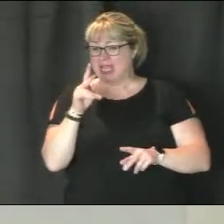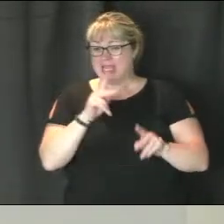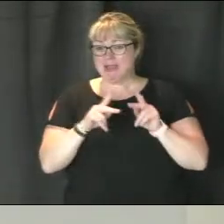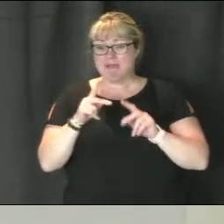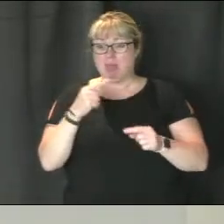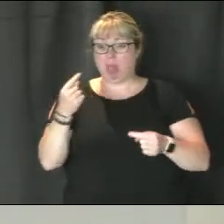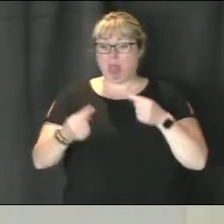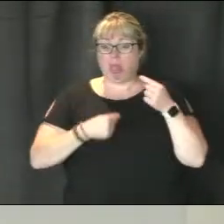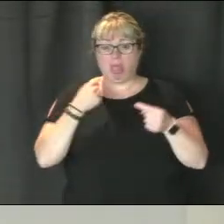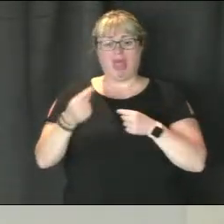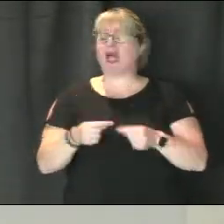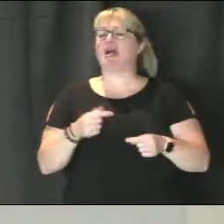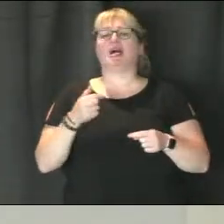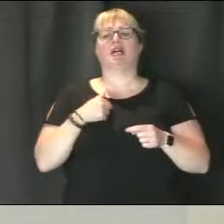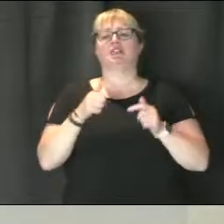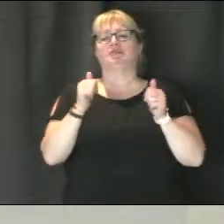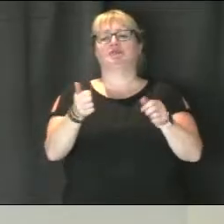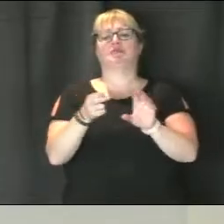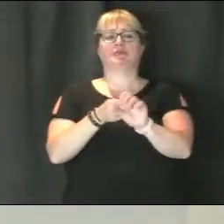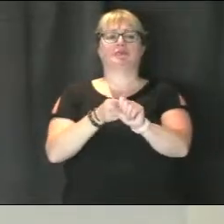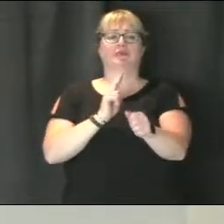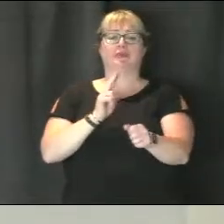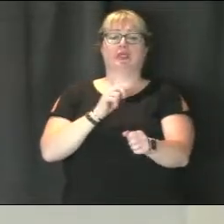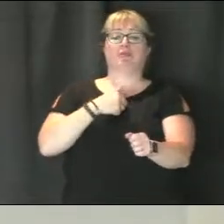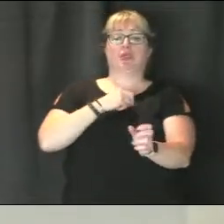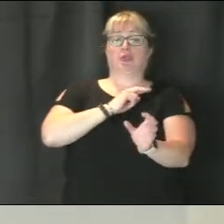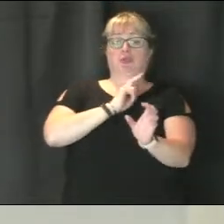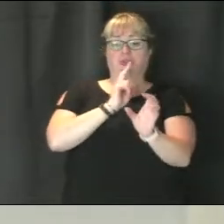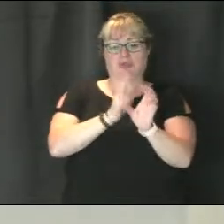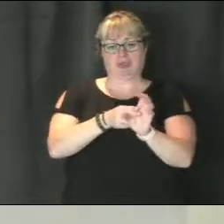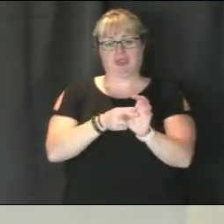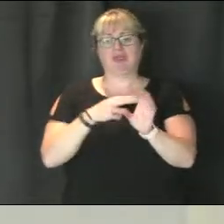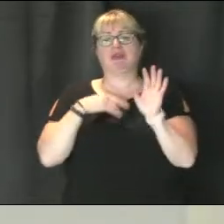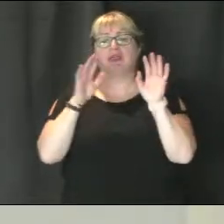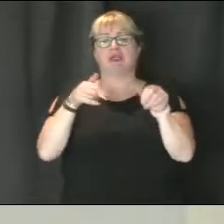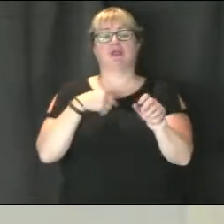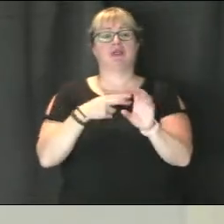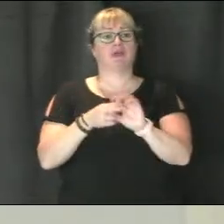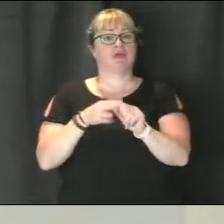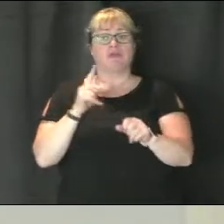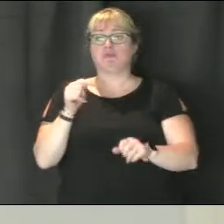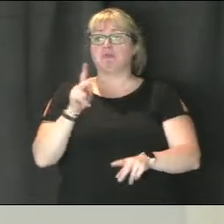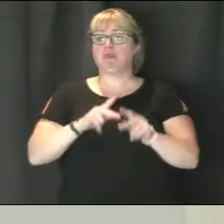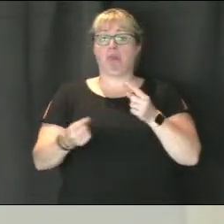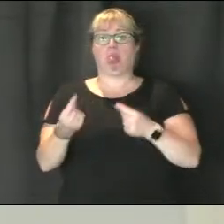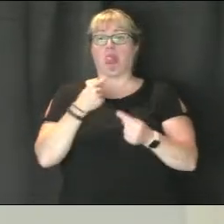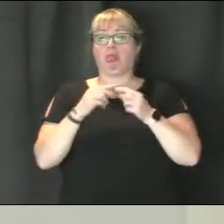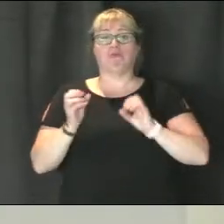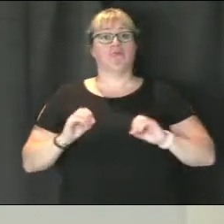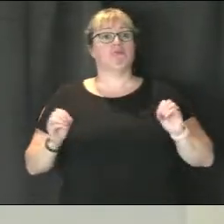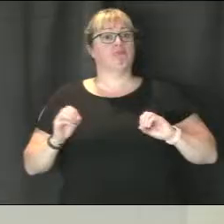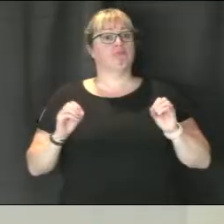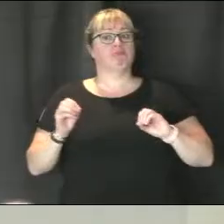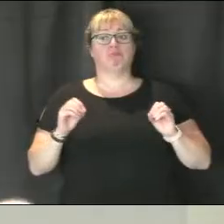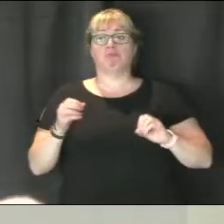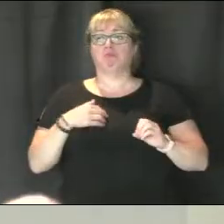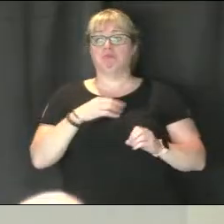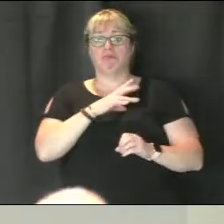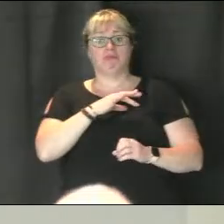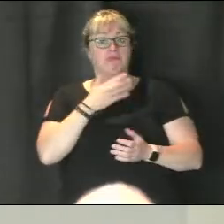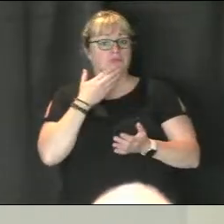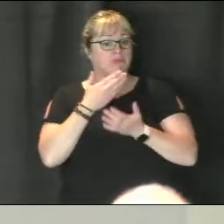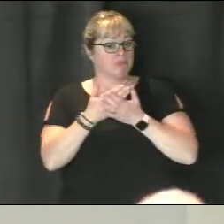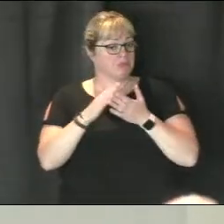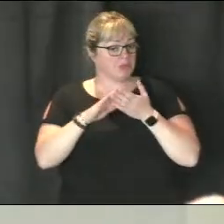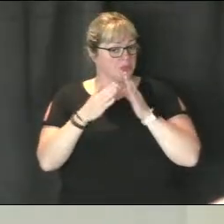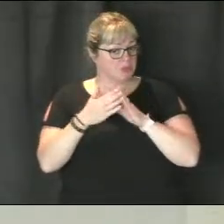or whatever, I can leave as fast as I came here. But I didn't get any disrespect. I got wonderful support in my